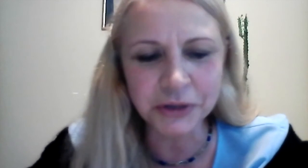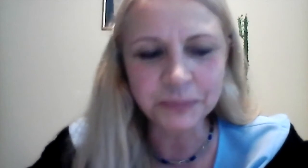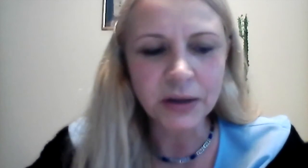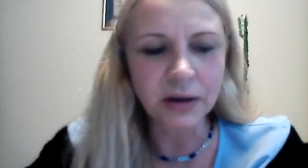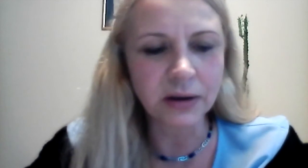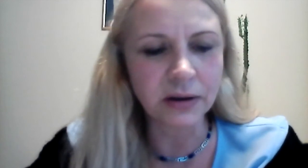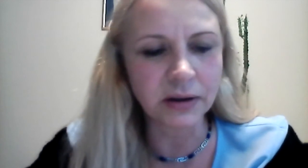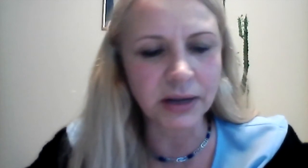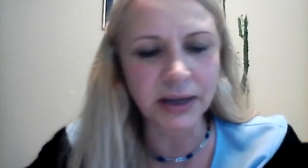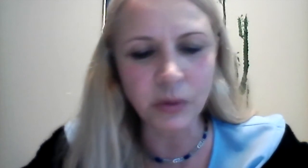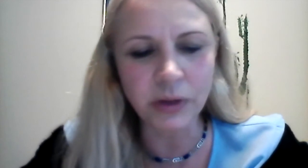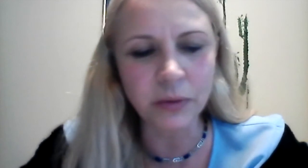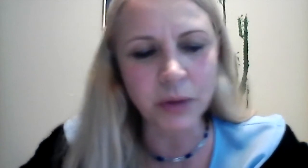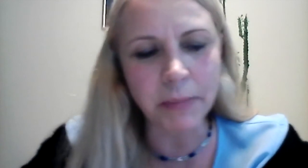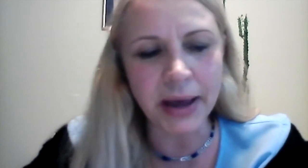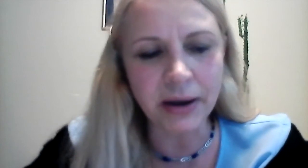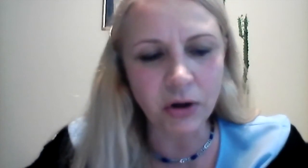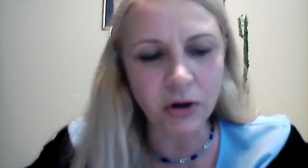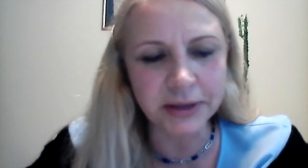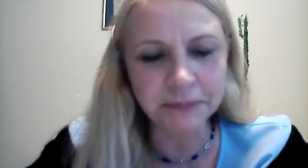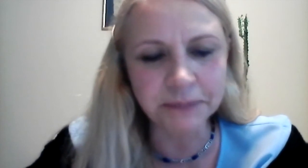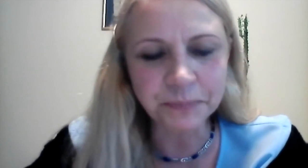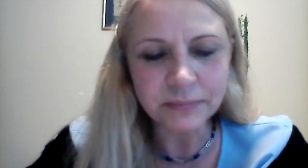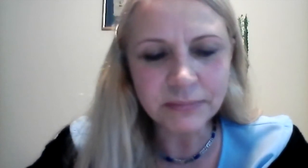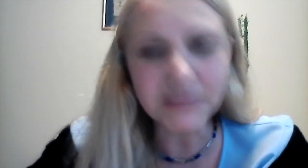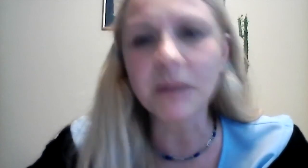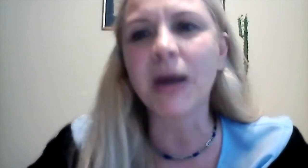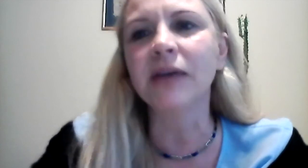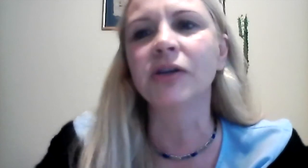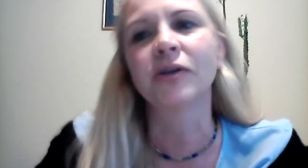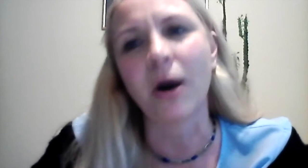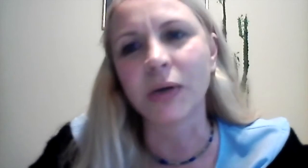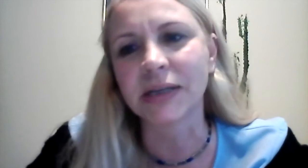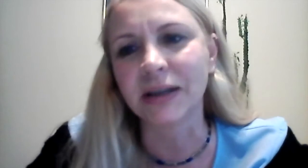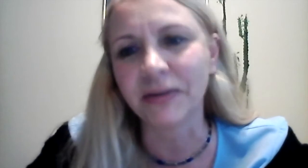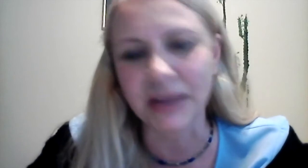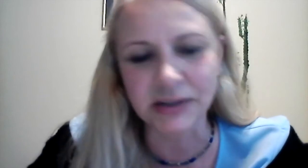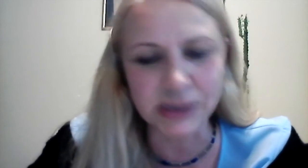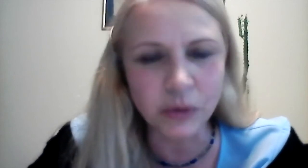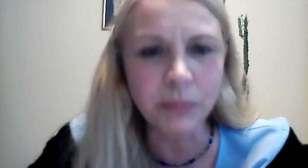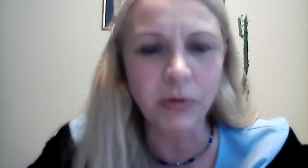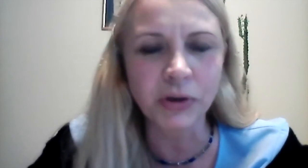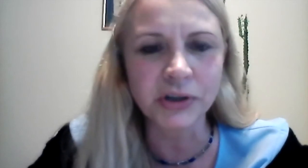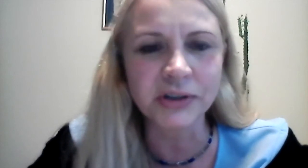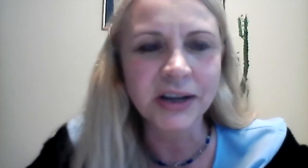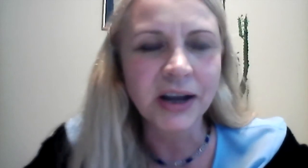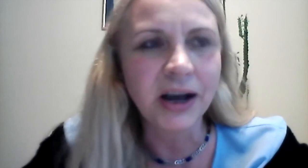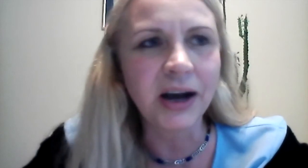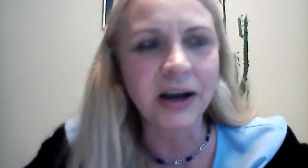out. Again, we were back on the reminding to ourselves that it's so